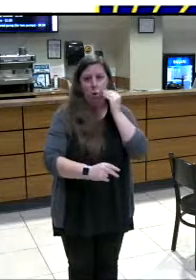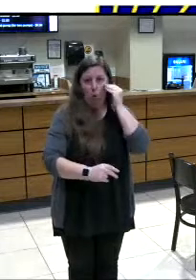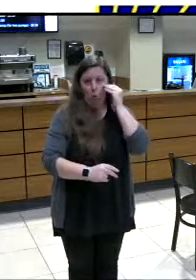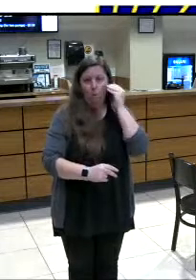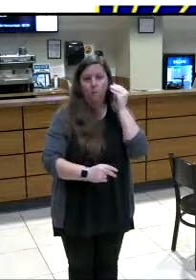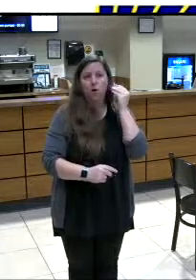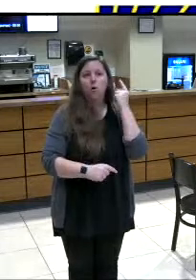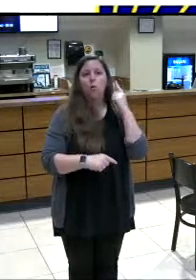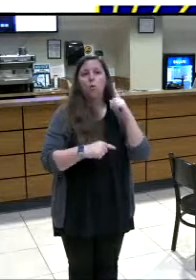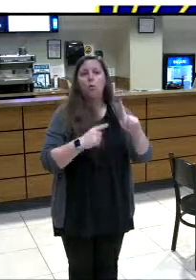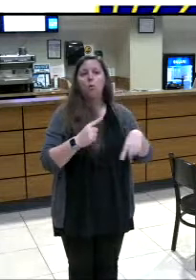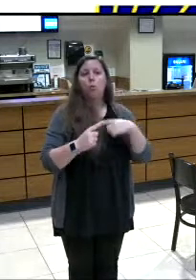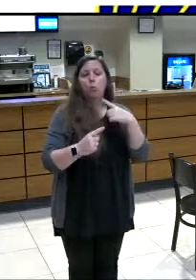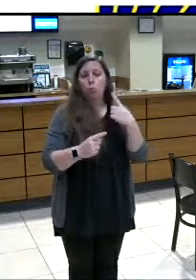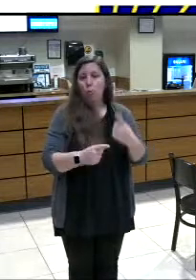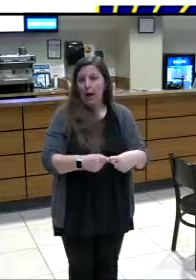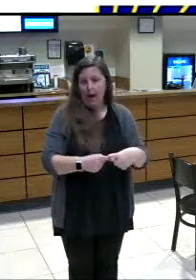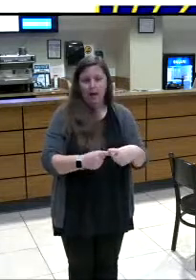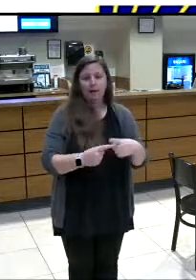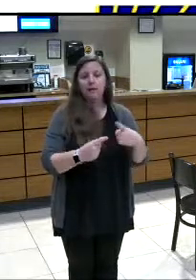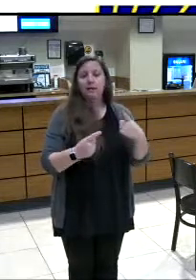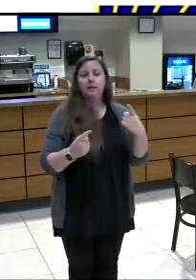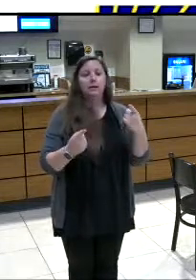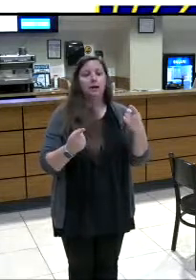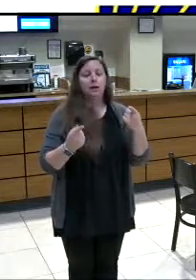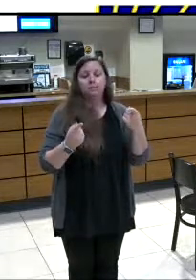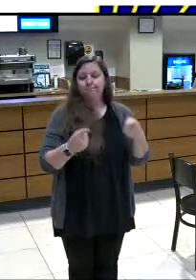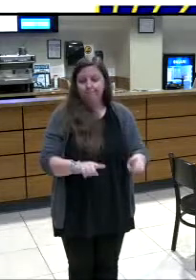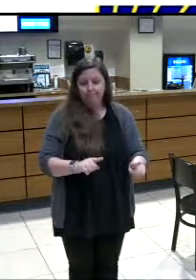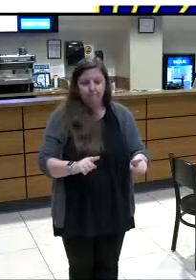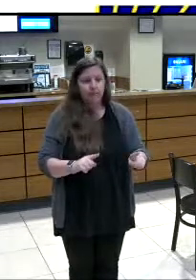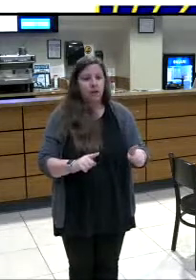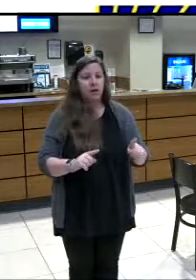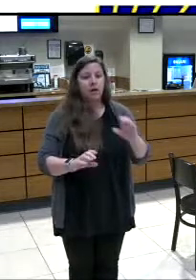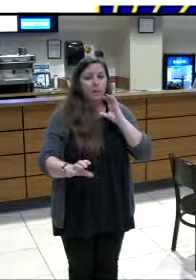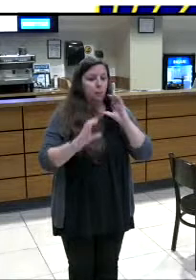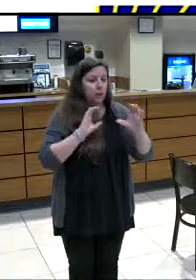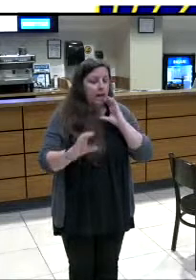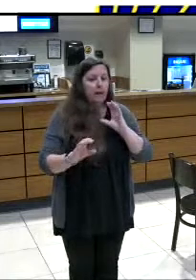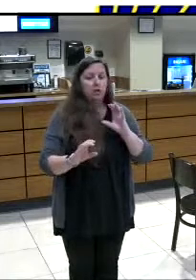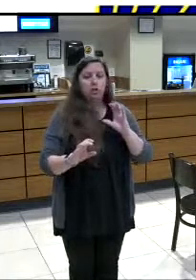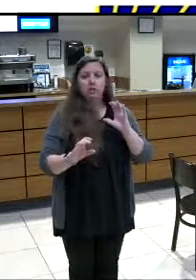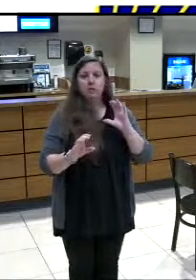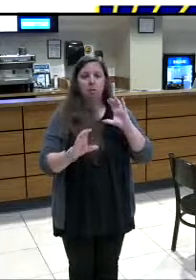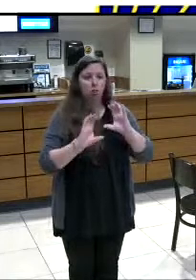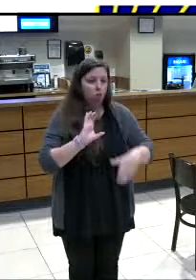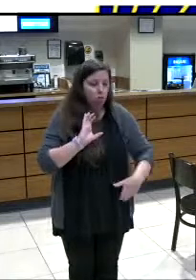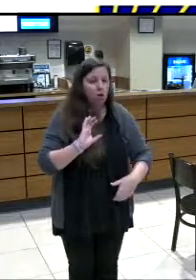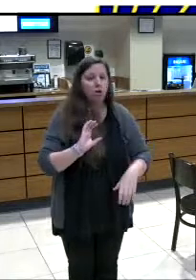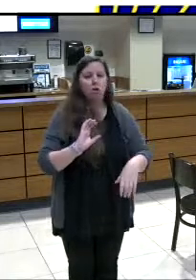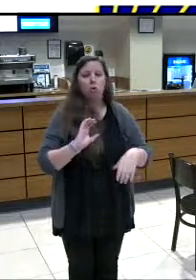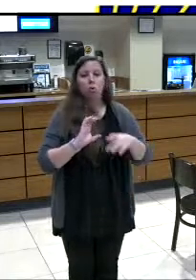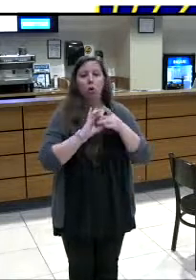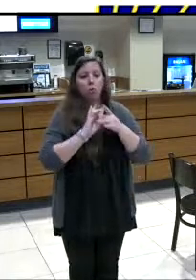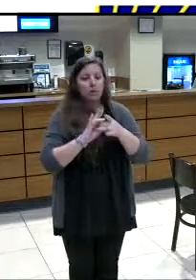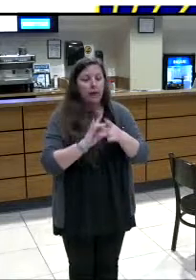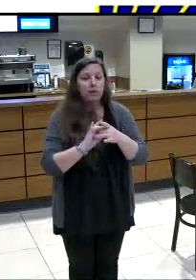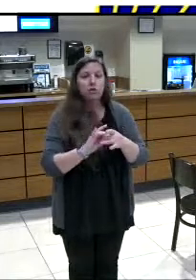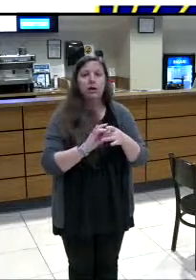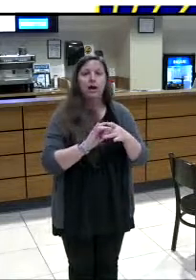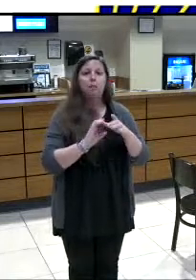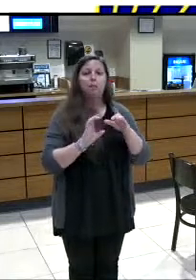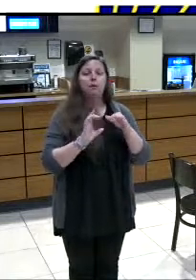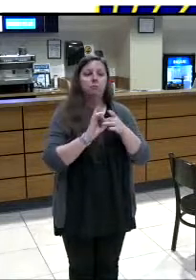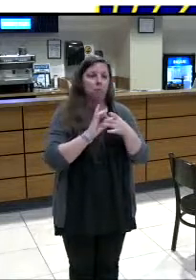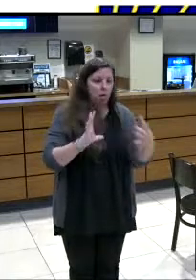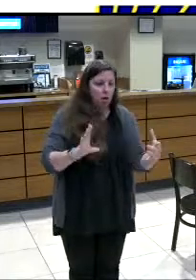in the communication and the relationship between the family and the school. We are often called upon